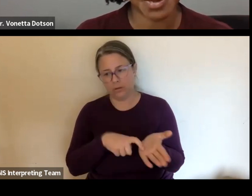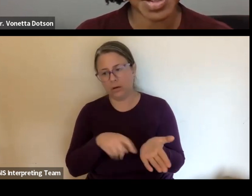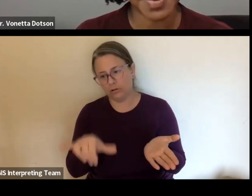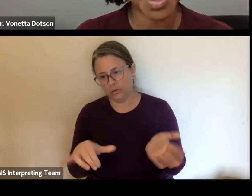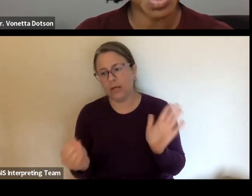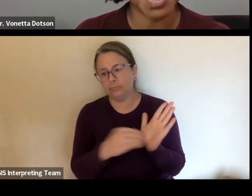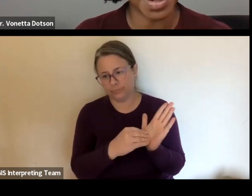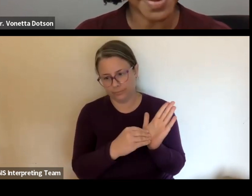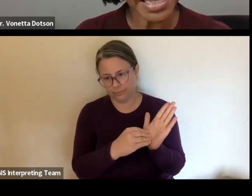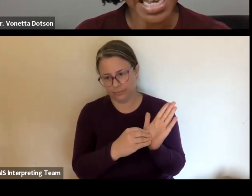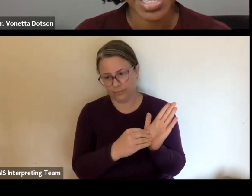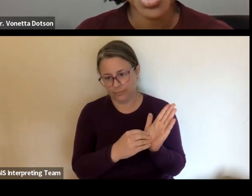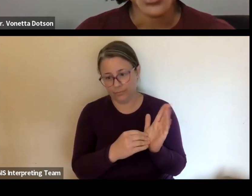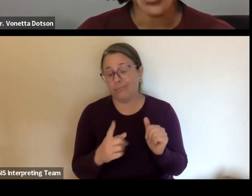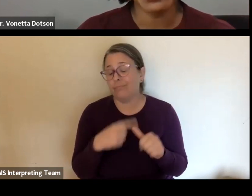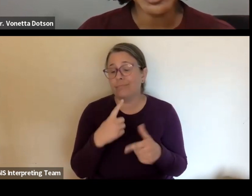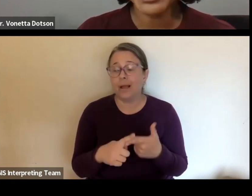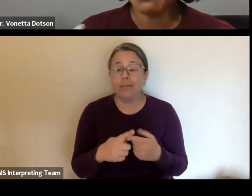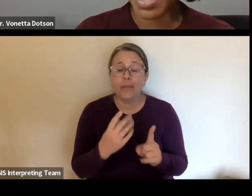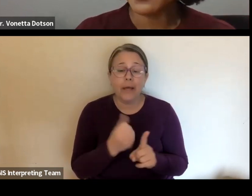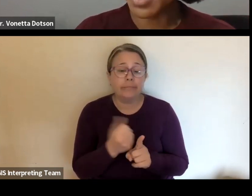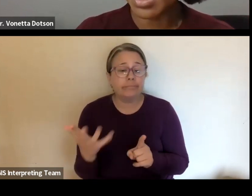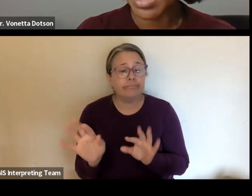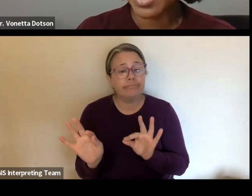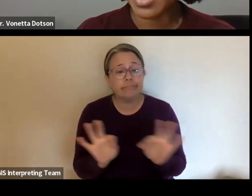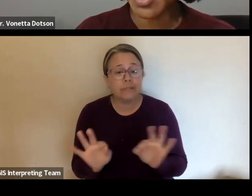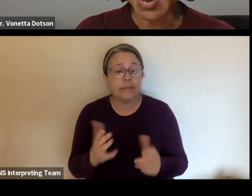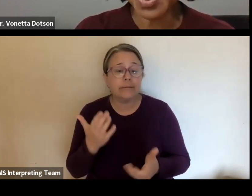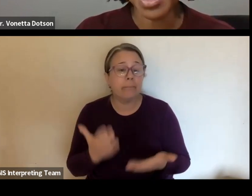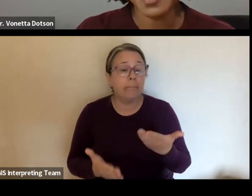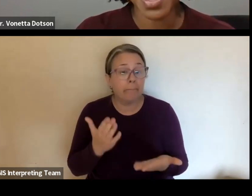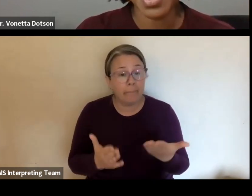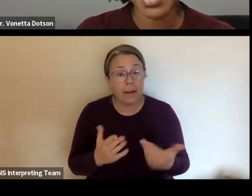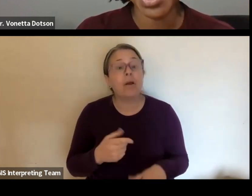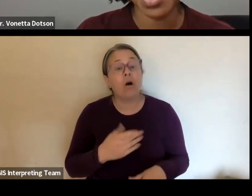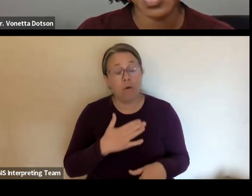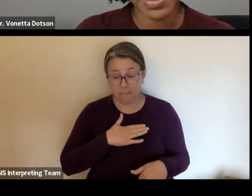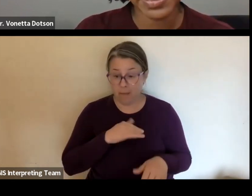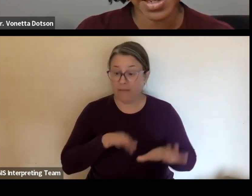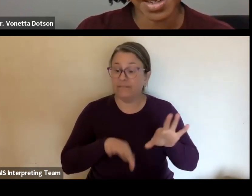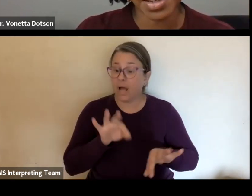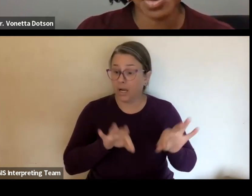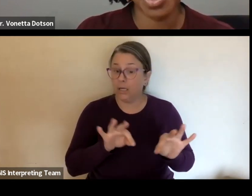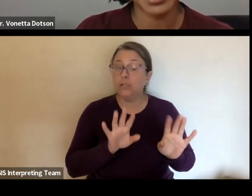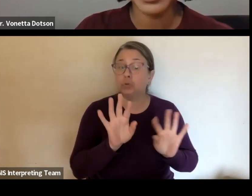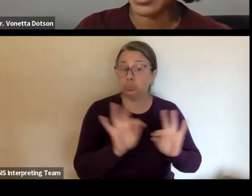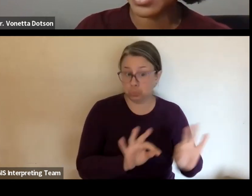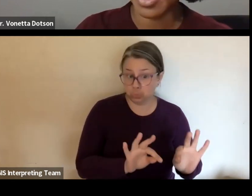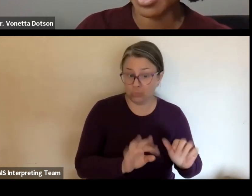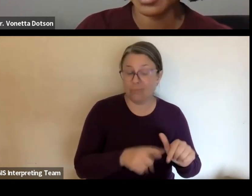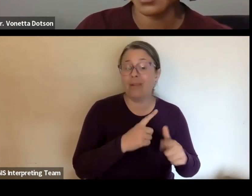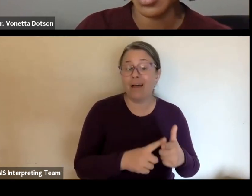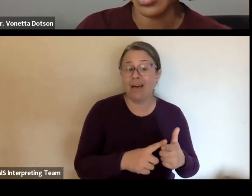different if you had different aspects of diversity that could be relevant. So just being mindful and incorporating that